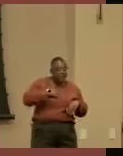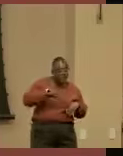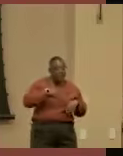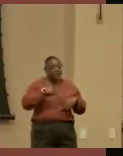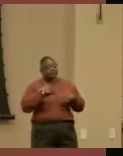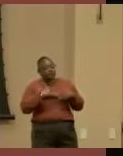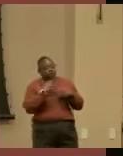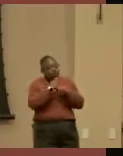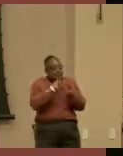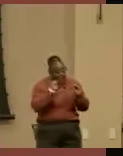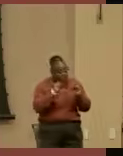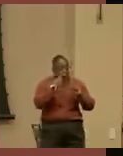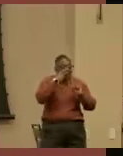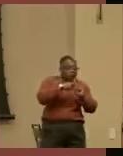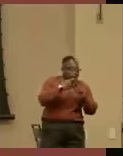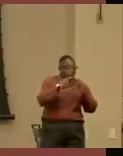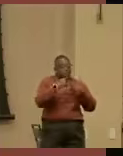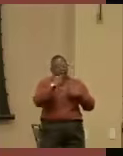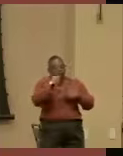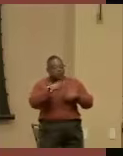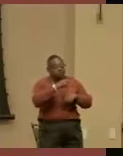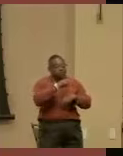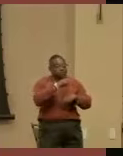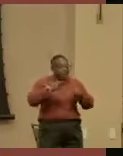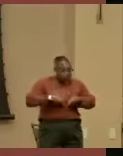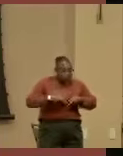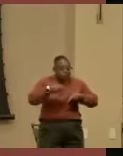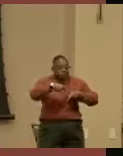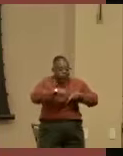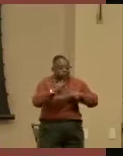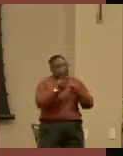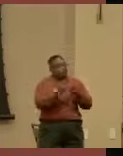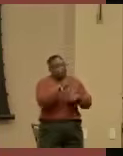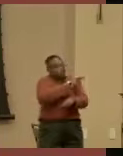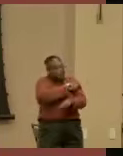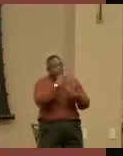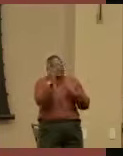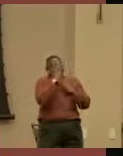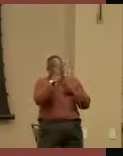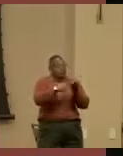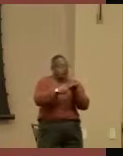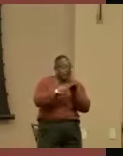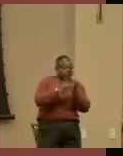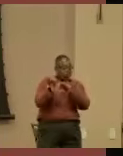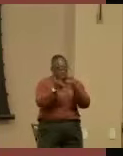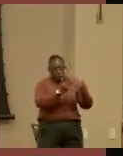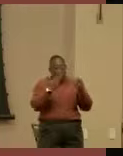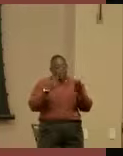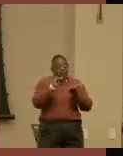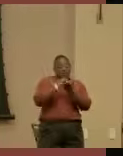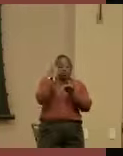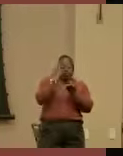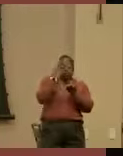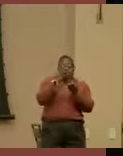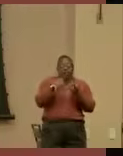effective, safe contraception, and then we should be having the contraception or birth control talk with everyone. So that's, again, why I want to